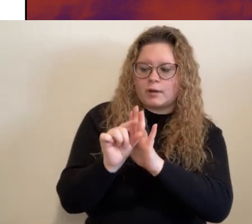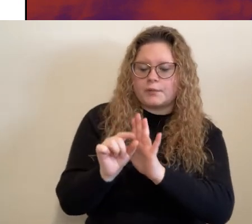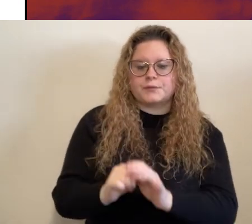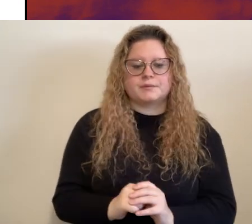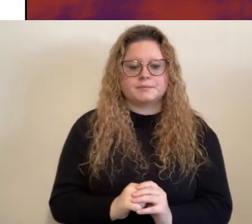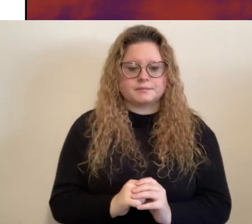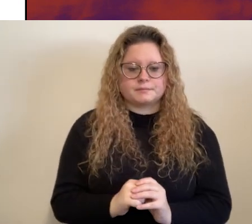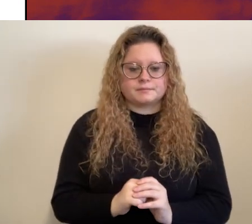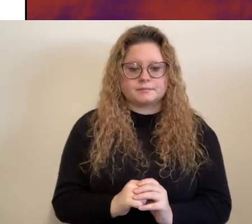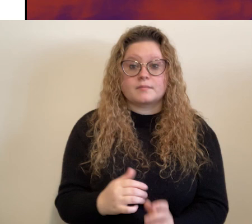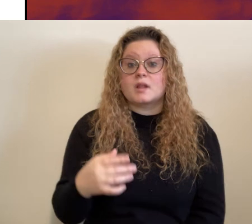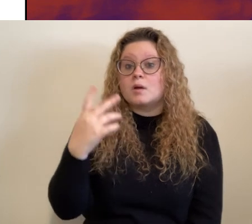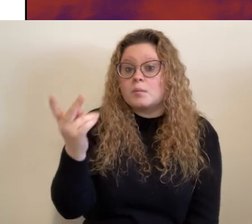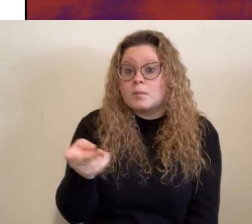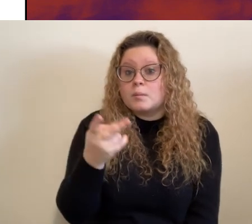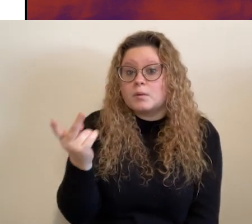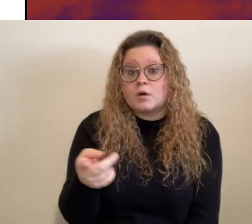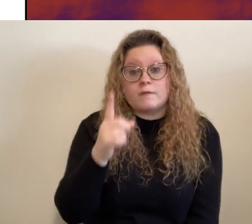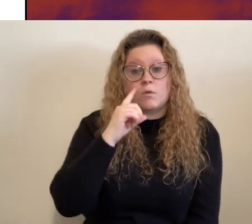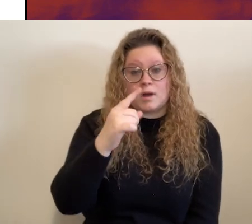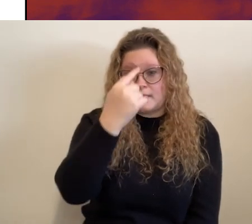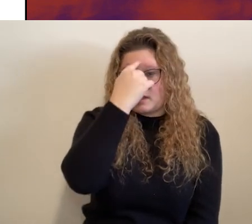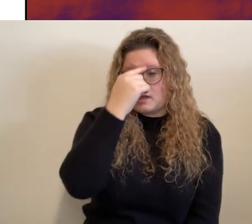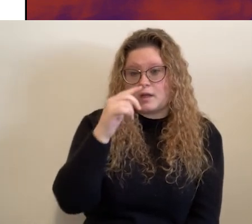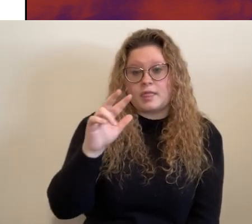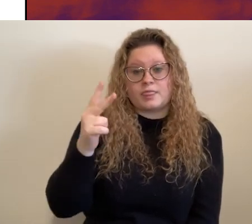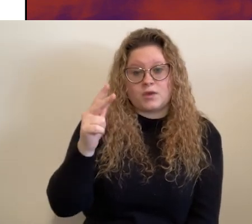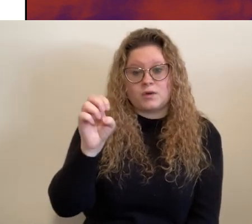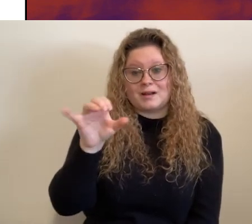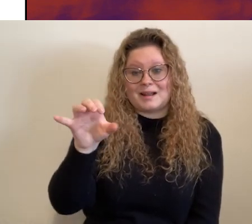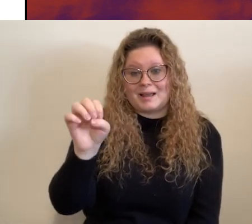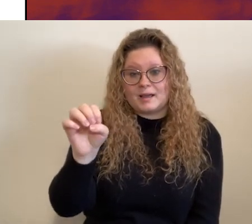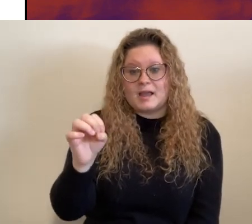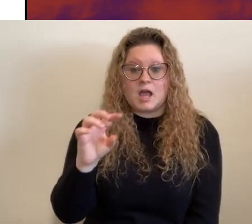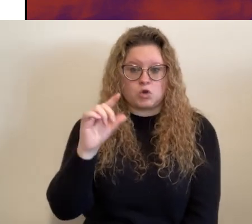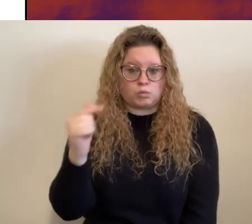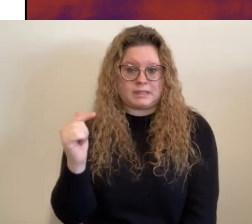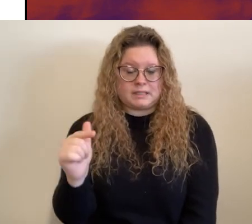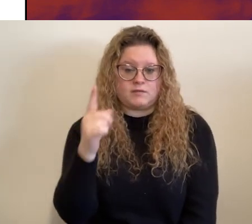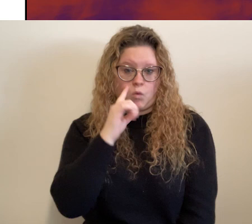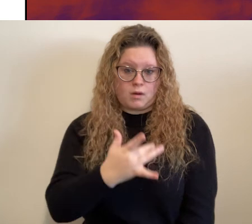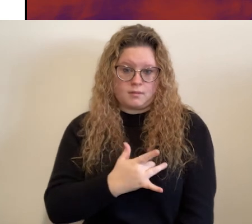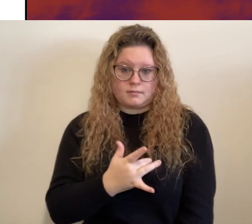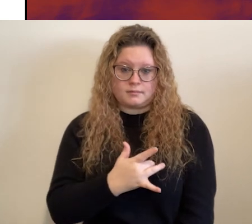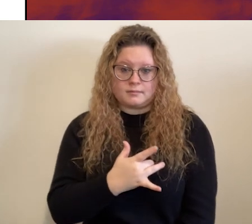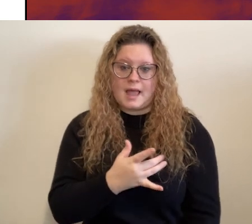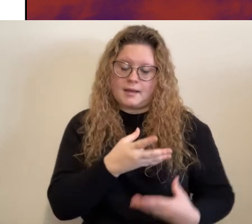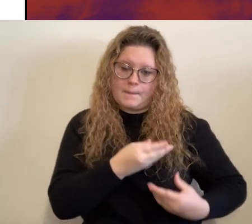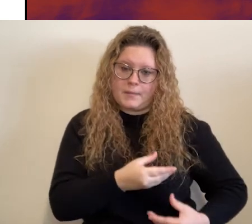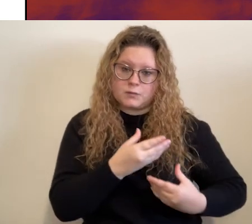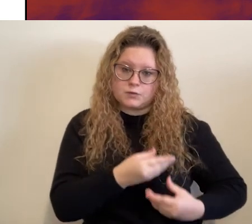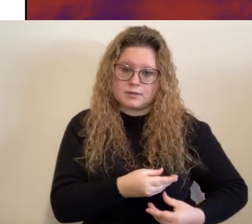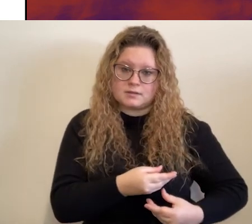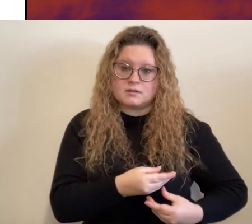the purple for the seeing, the third eye, and we have the green for that heart space of that self-compassion. So when you explain pieces like